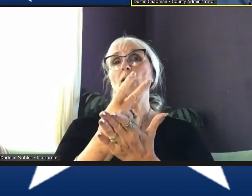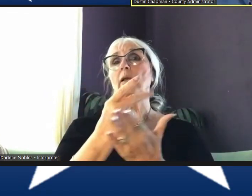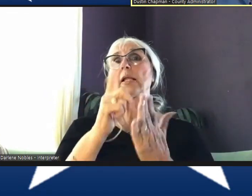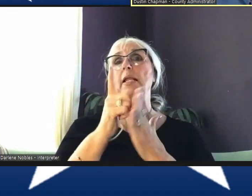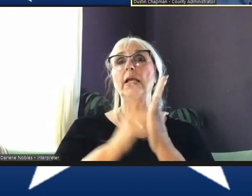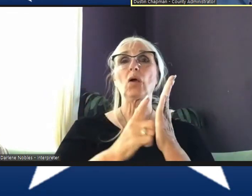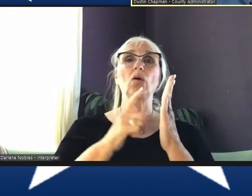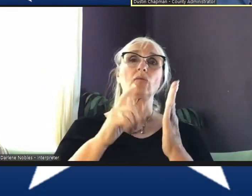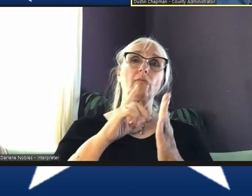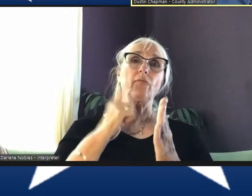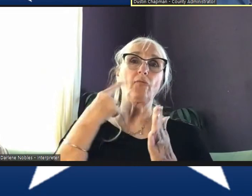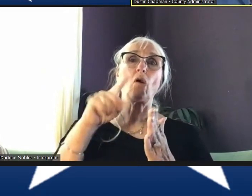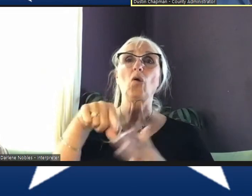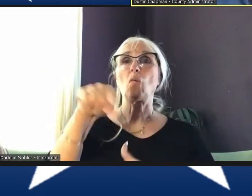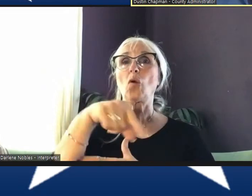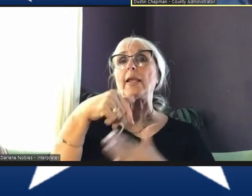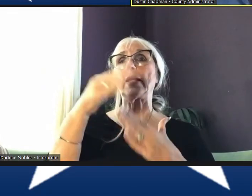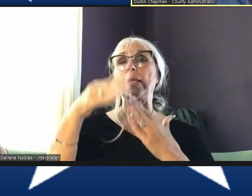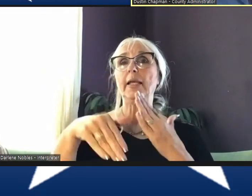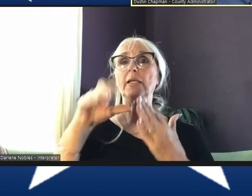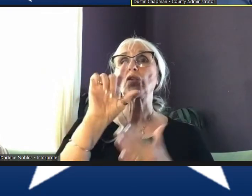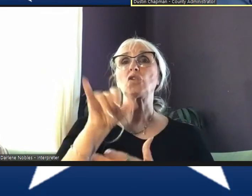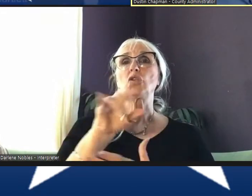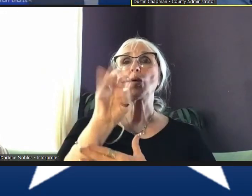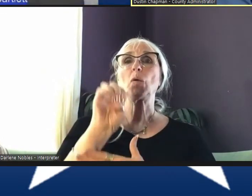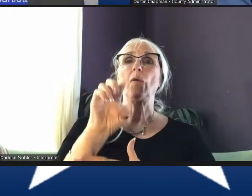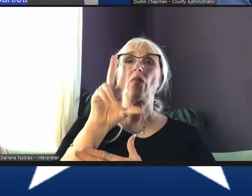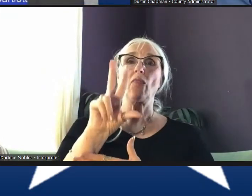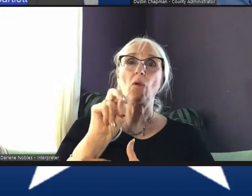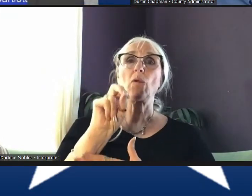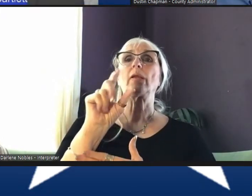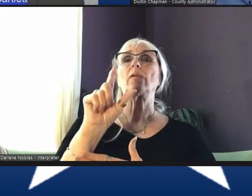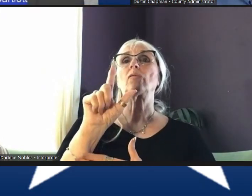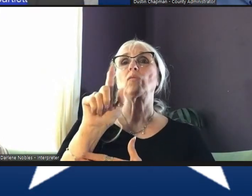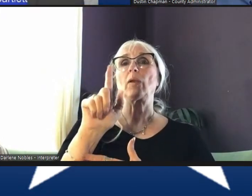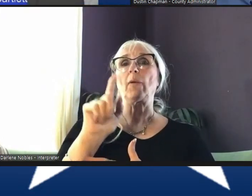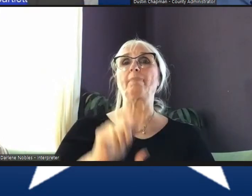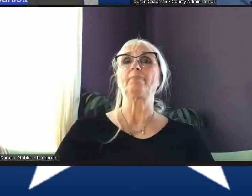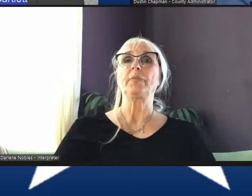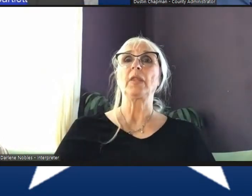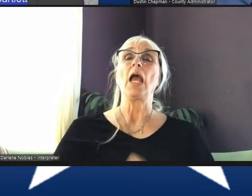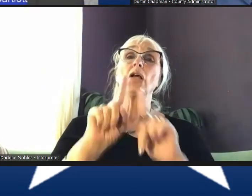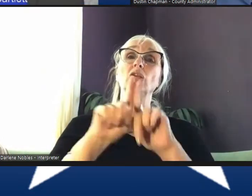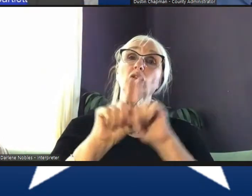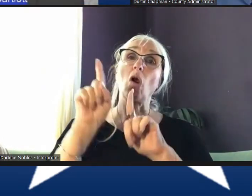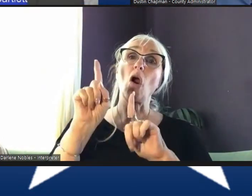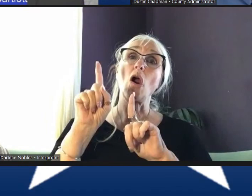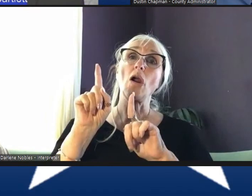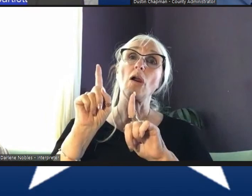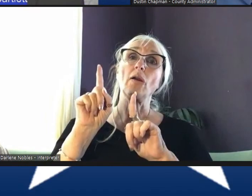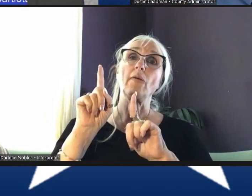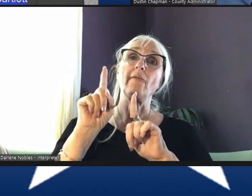claim for quarter ending June 30th, 21. Francis? Yes, this is just our quarterly claim for Title